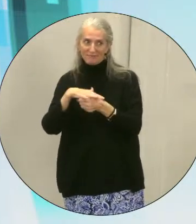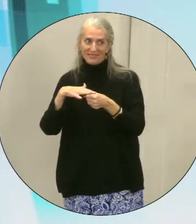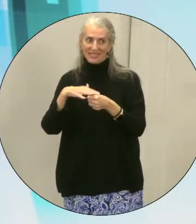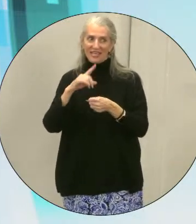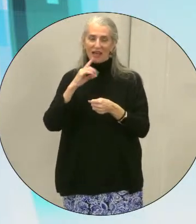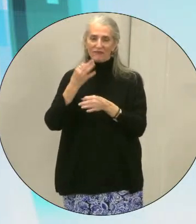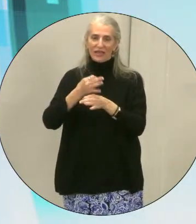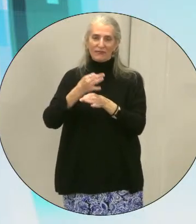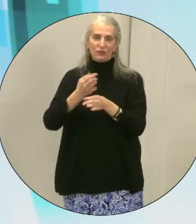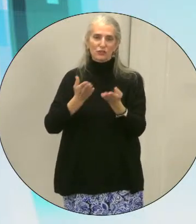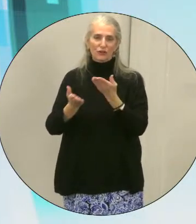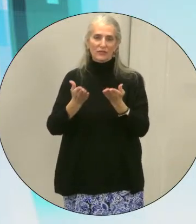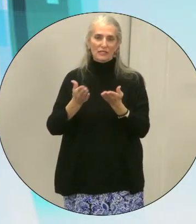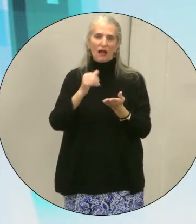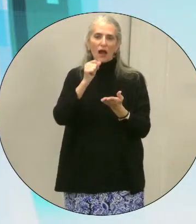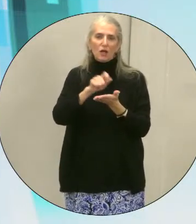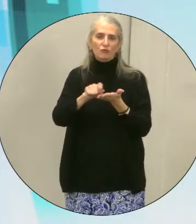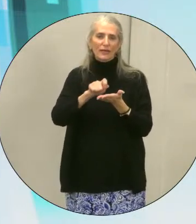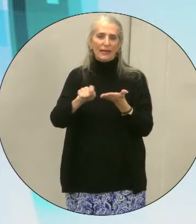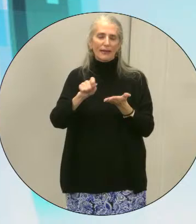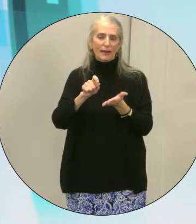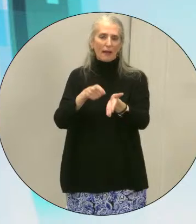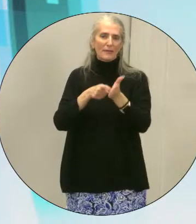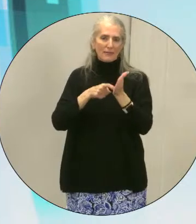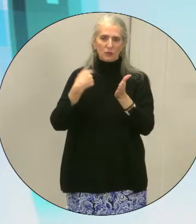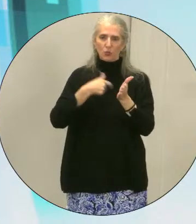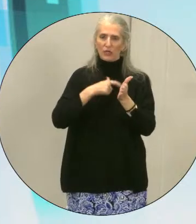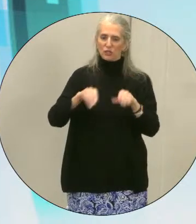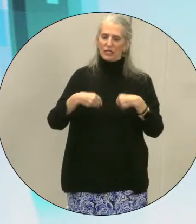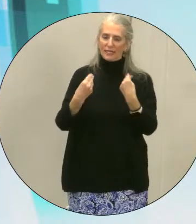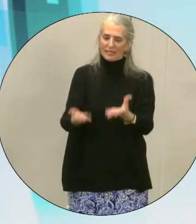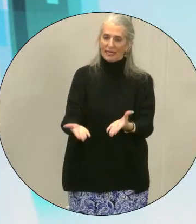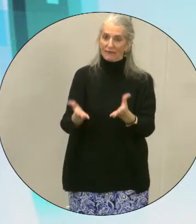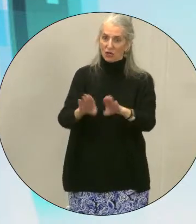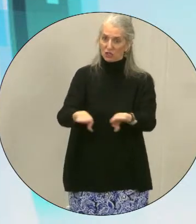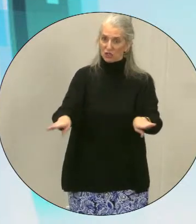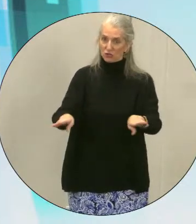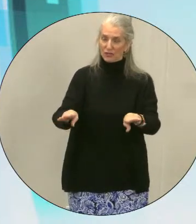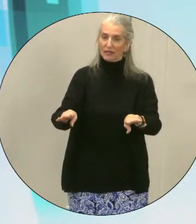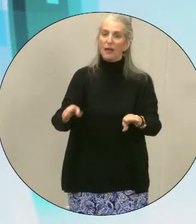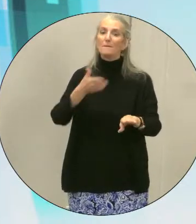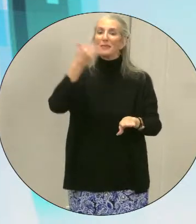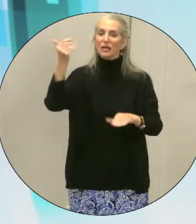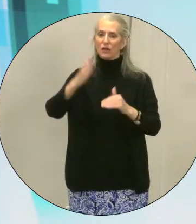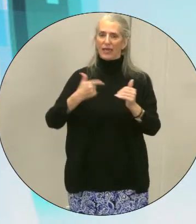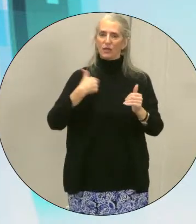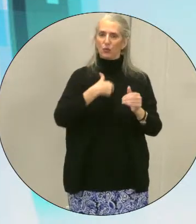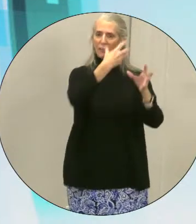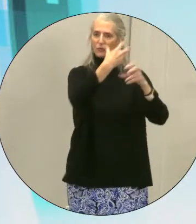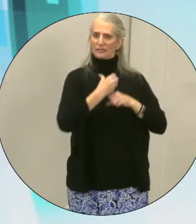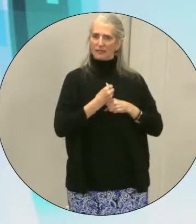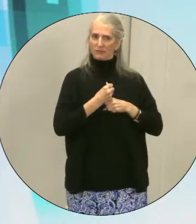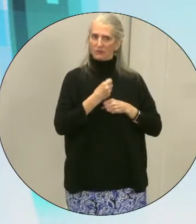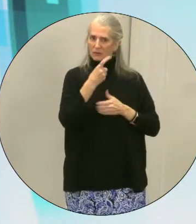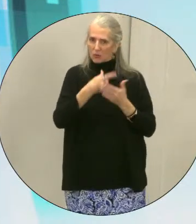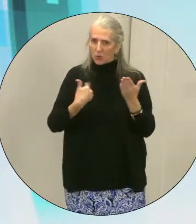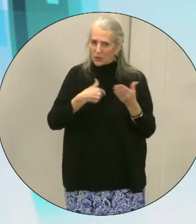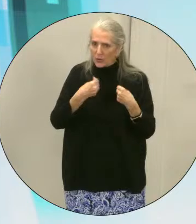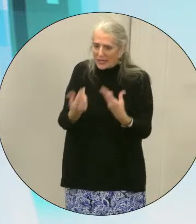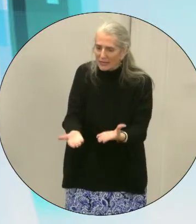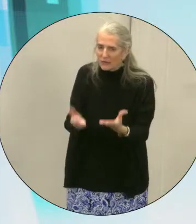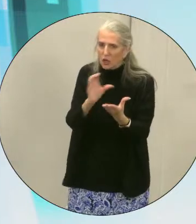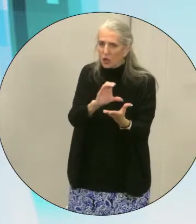that unwritten commandment that says, we shall give our children better than we ourselves received. What are we giving Clark County's public school